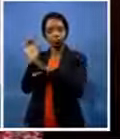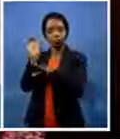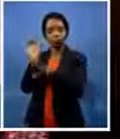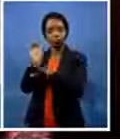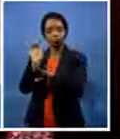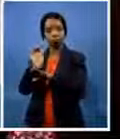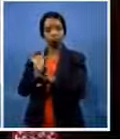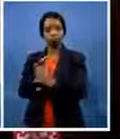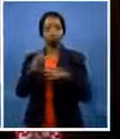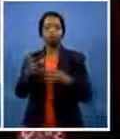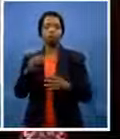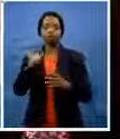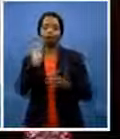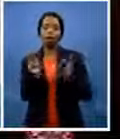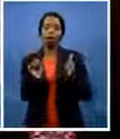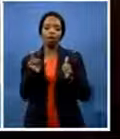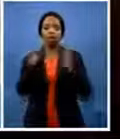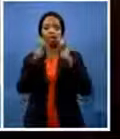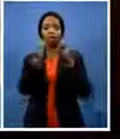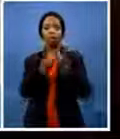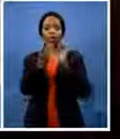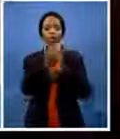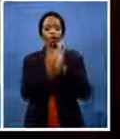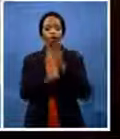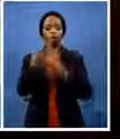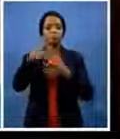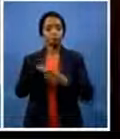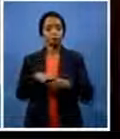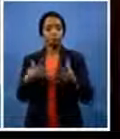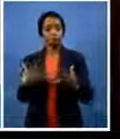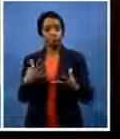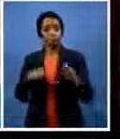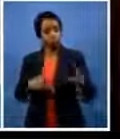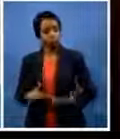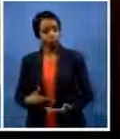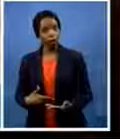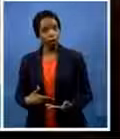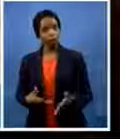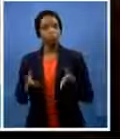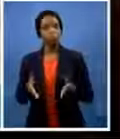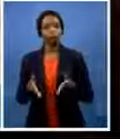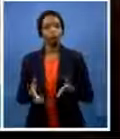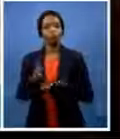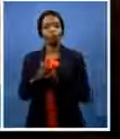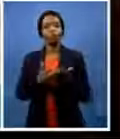Let's welcome you to our conversation, Mr. Tseng. Your overall impressions about the delivery yesterday by the